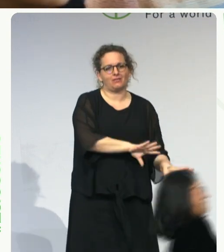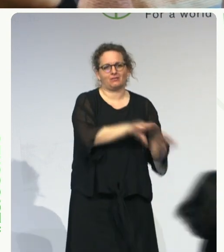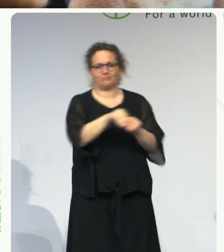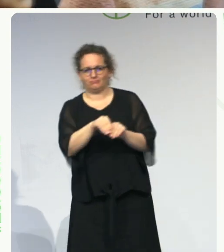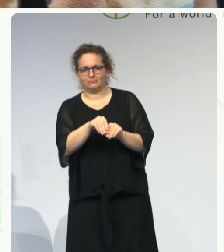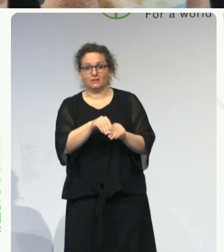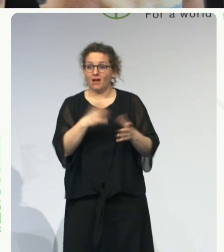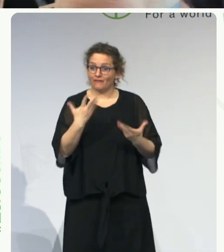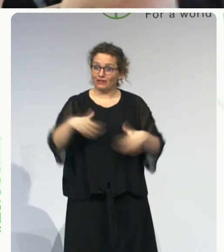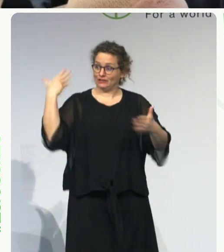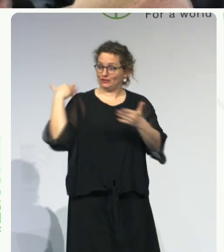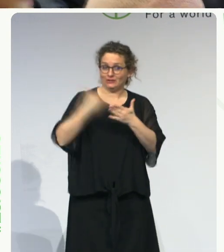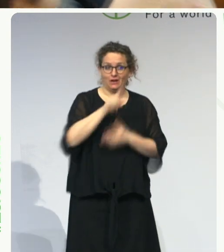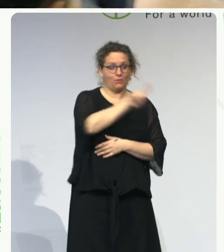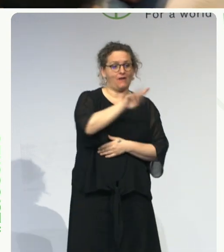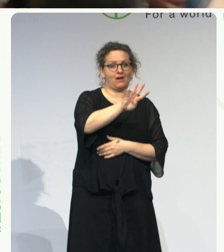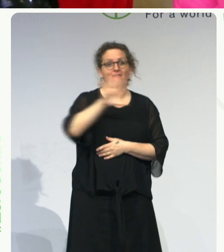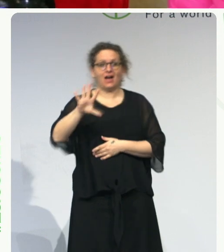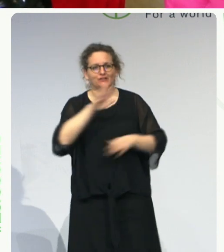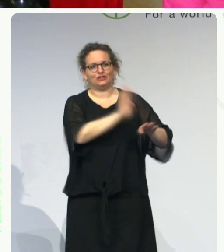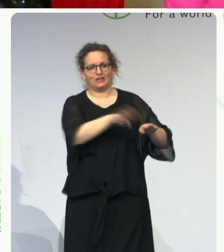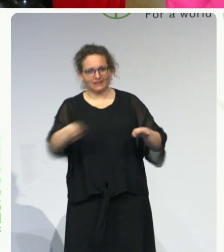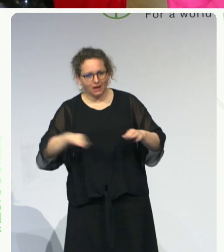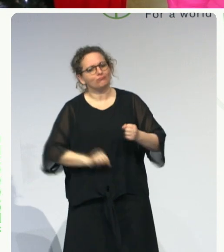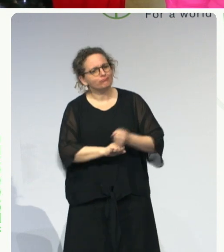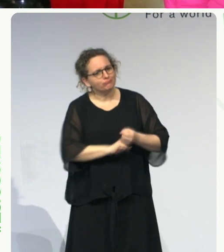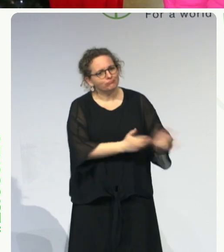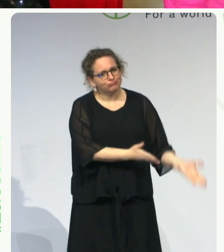disabilities have been supported across 23 kindergartens.